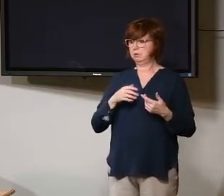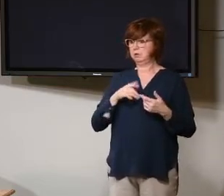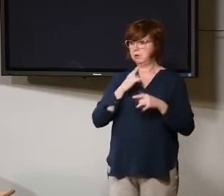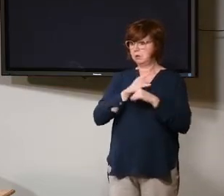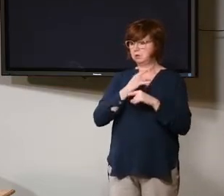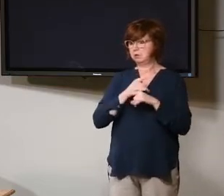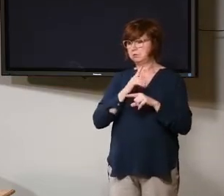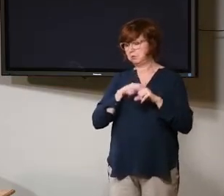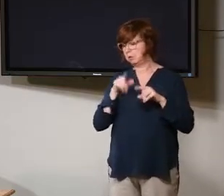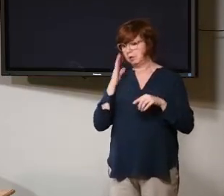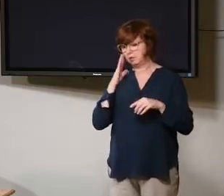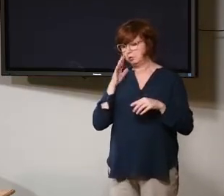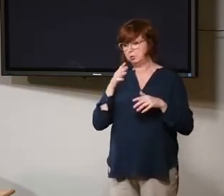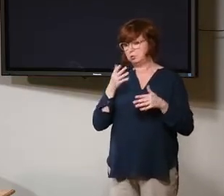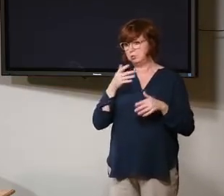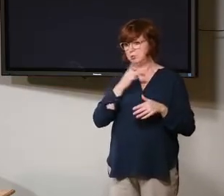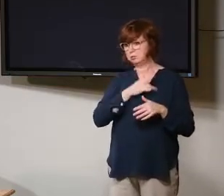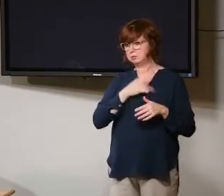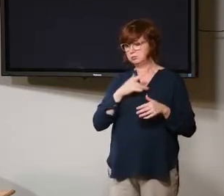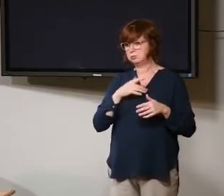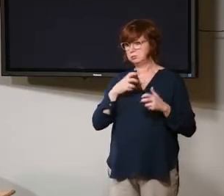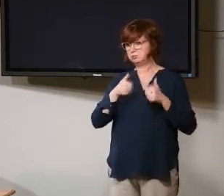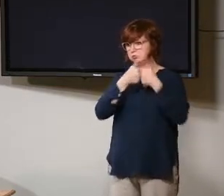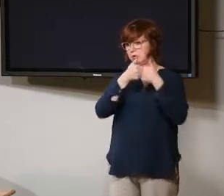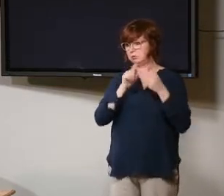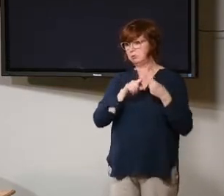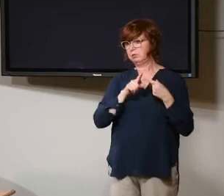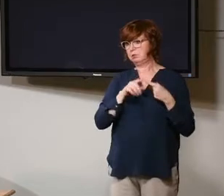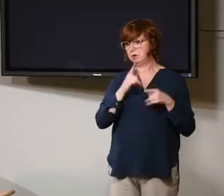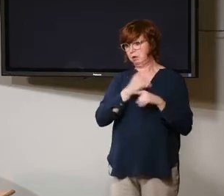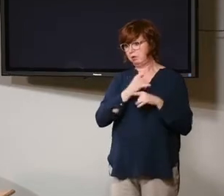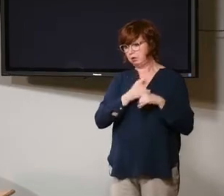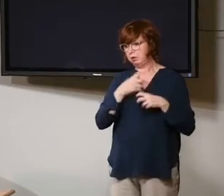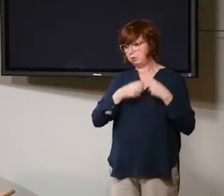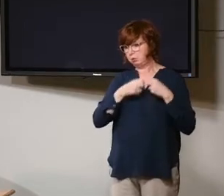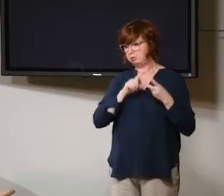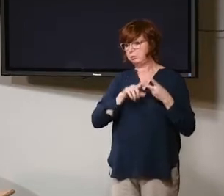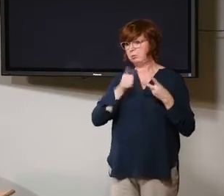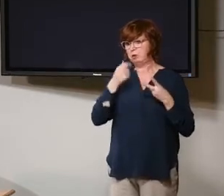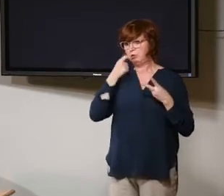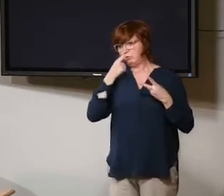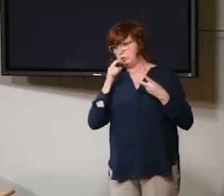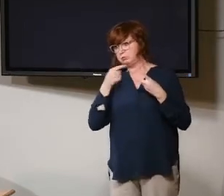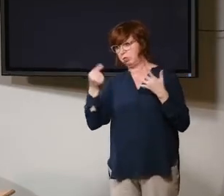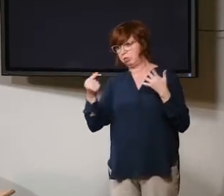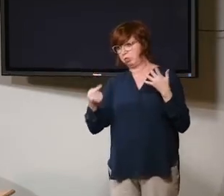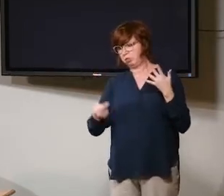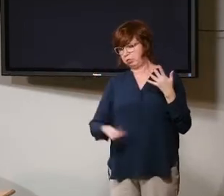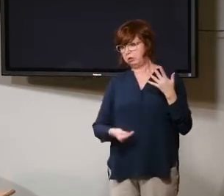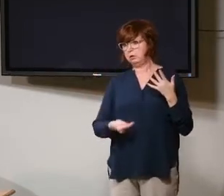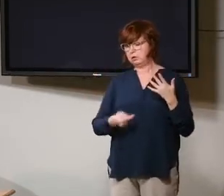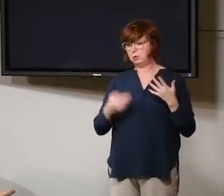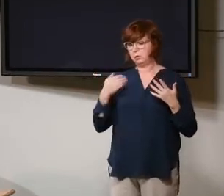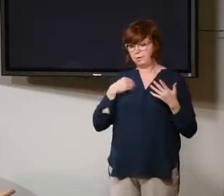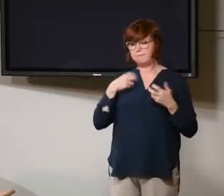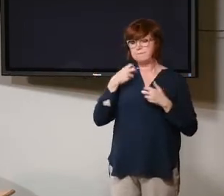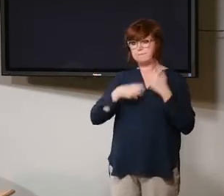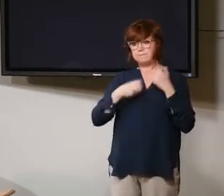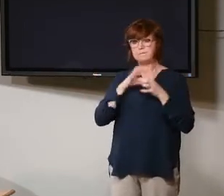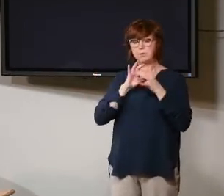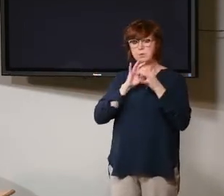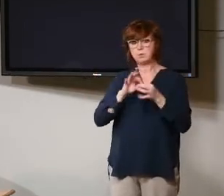address the demand here in the province, not only with alcohol, but with other addictive substances that we have present in the province.